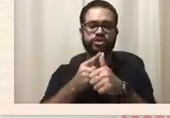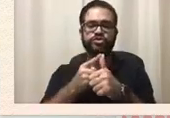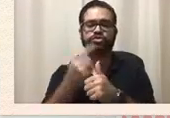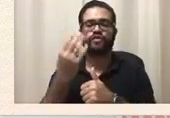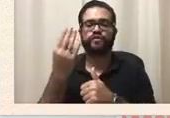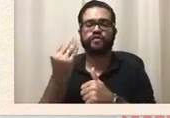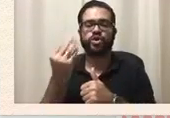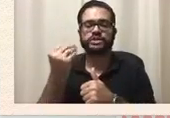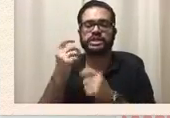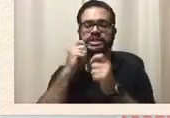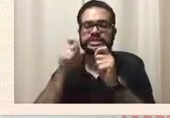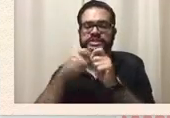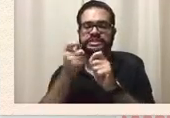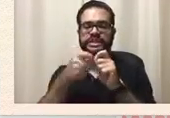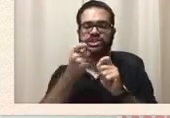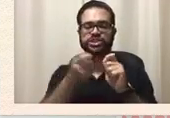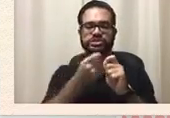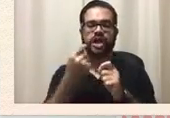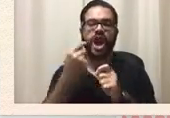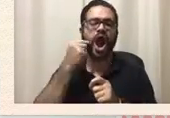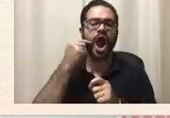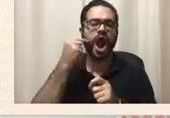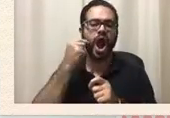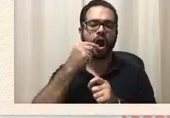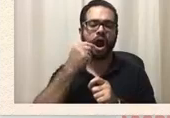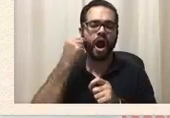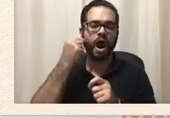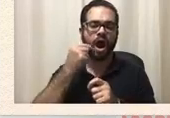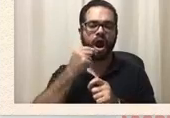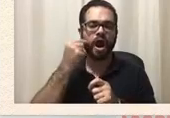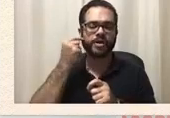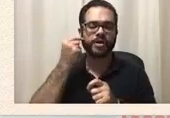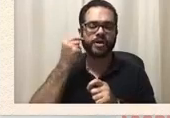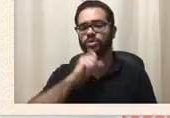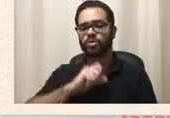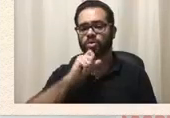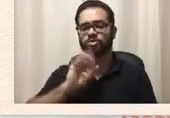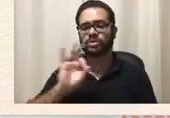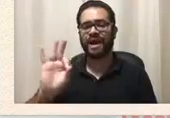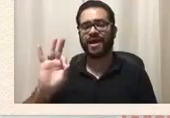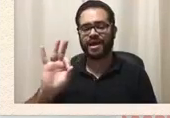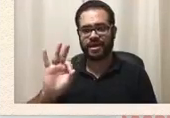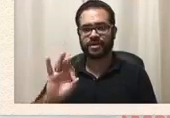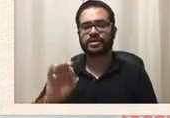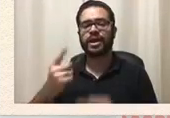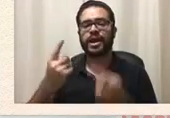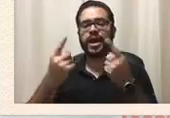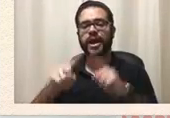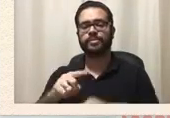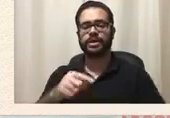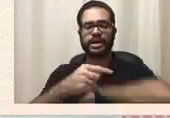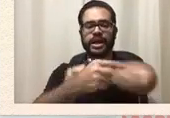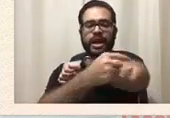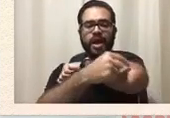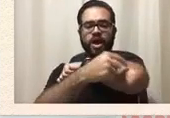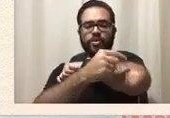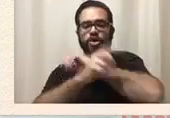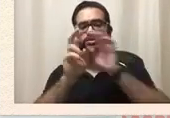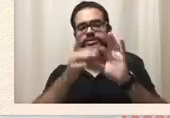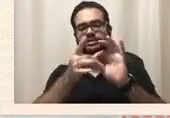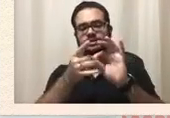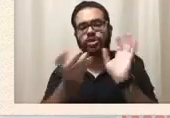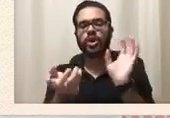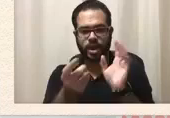inside. At age 9, there was the dislocated elbow from jumping out of a swing set.